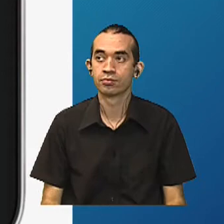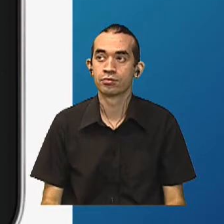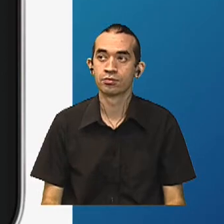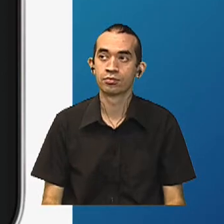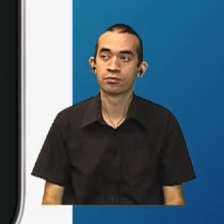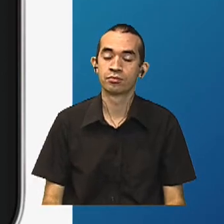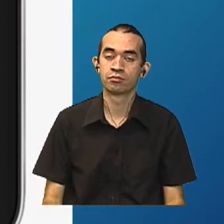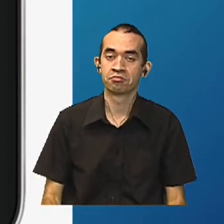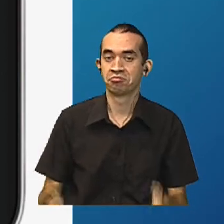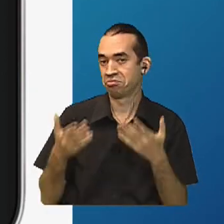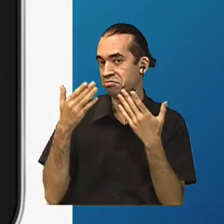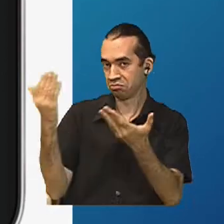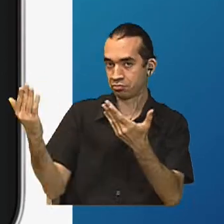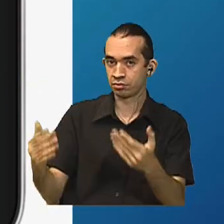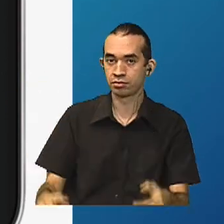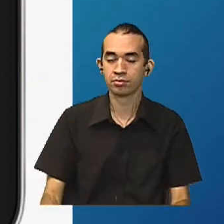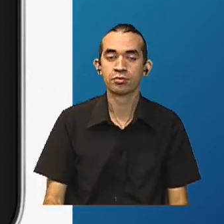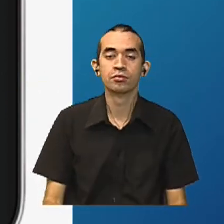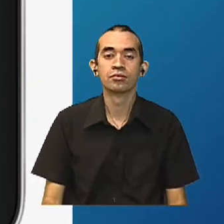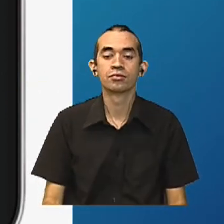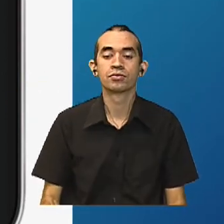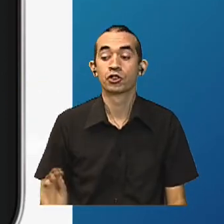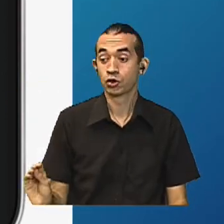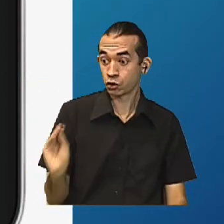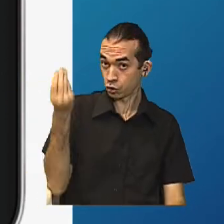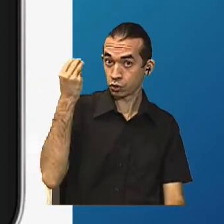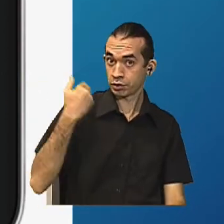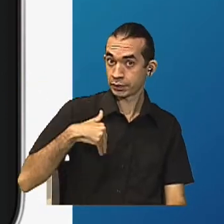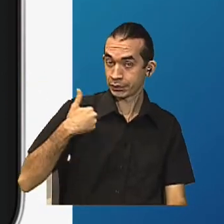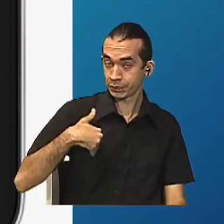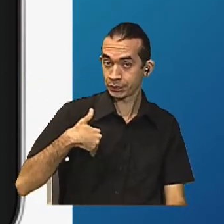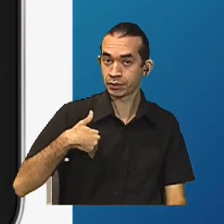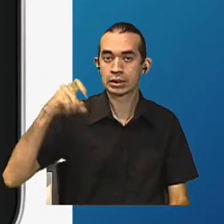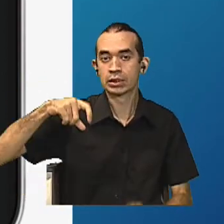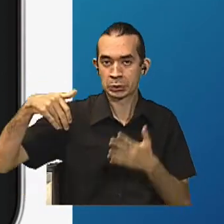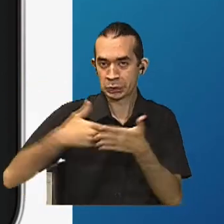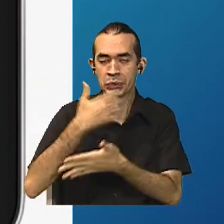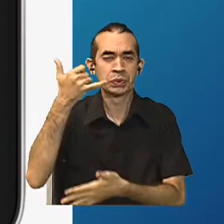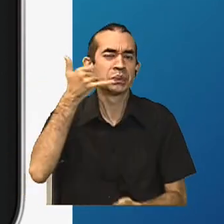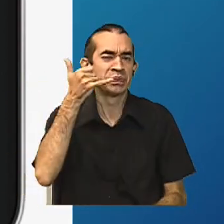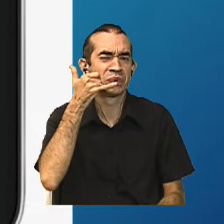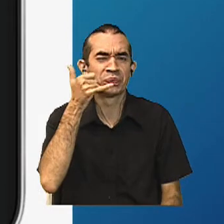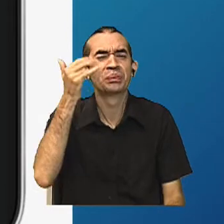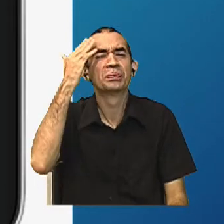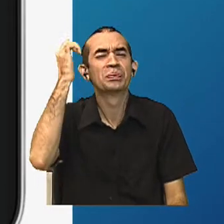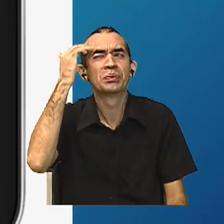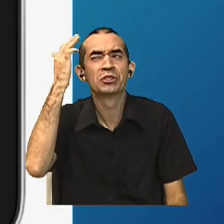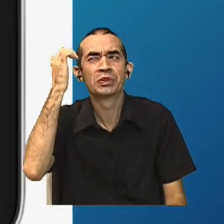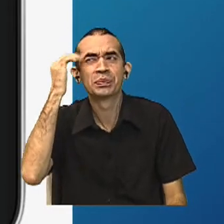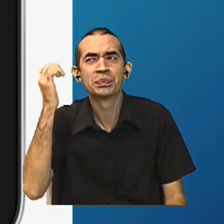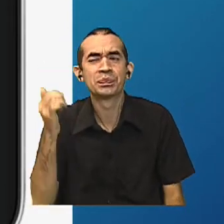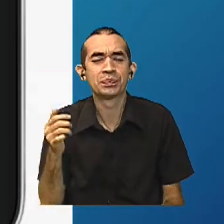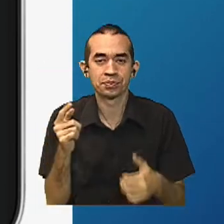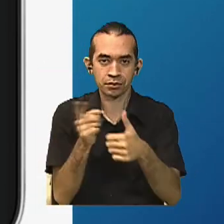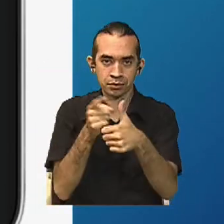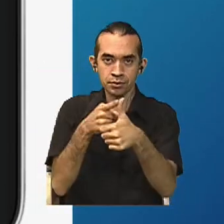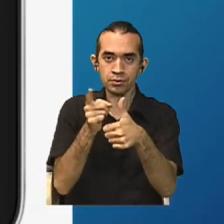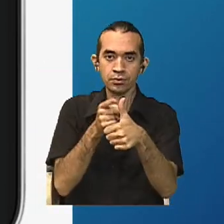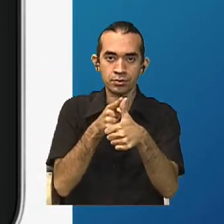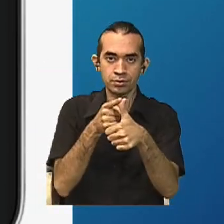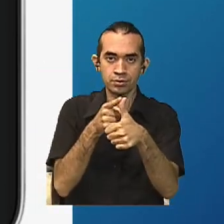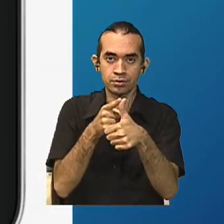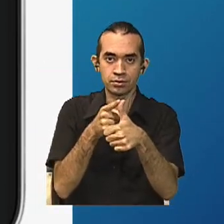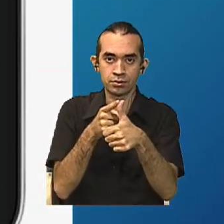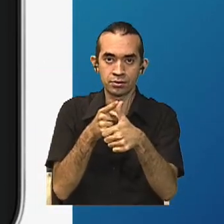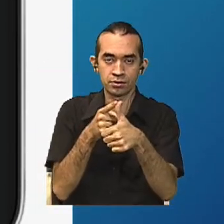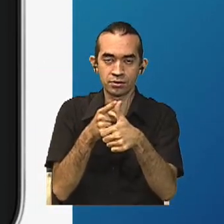Okay, there you have. The young man needs a new phone because his parents took